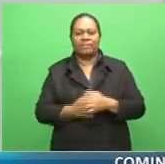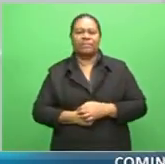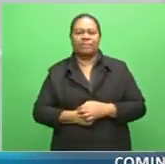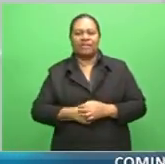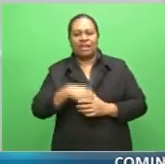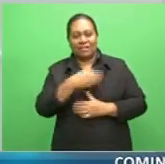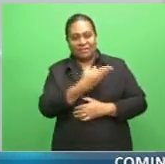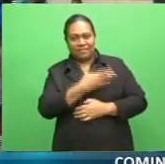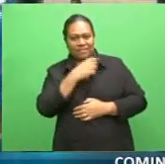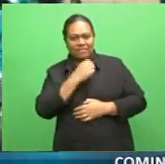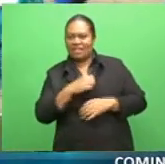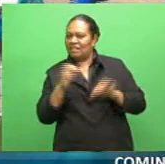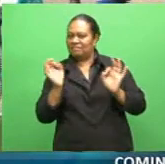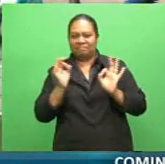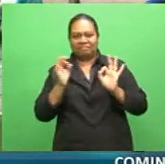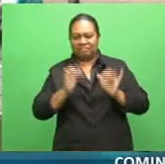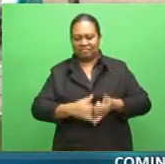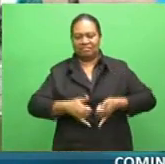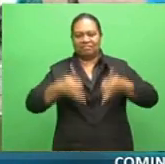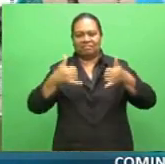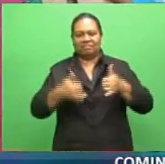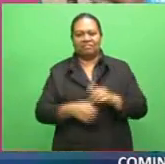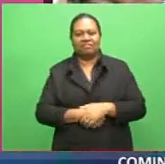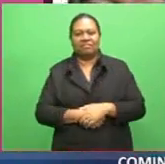no Skipper Cup von Rani Sinukula.